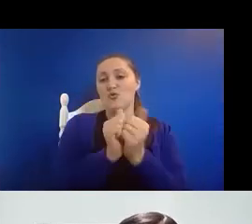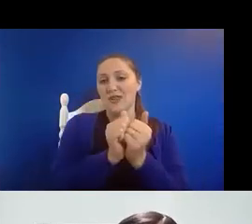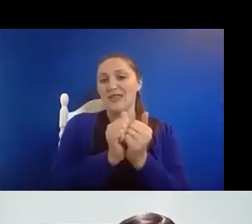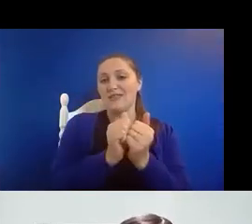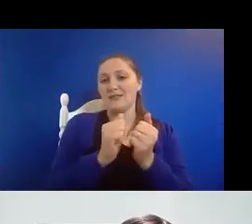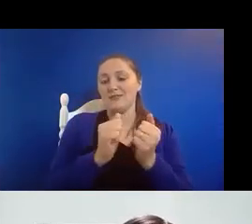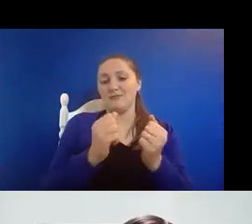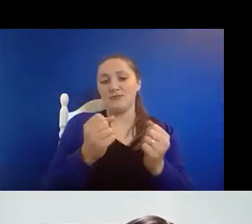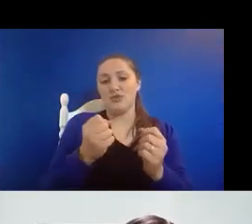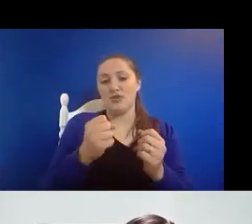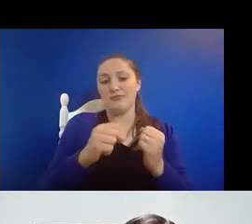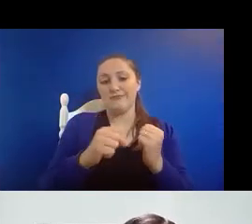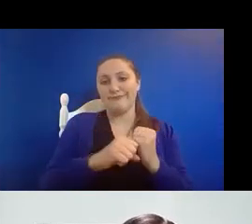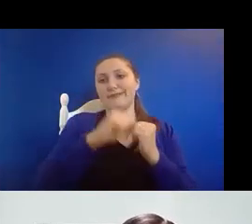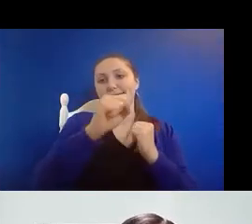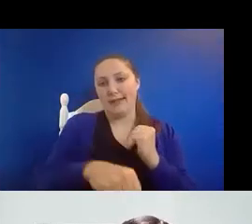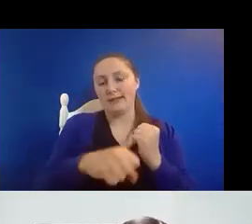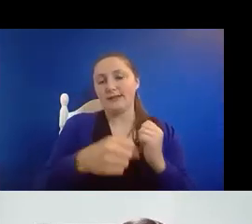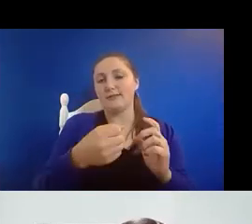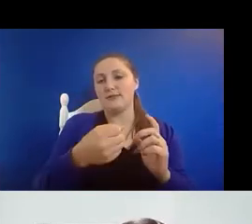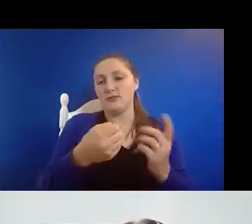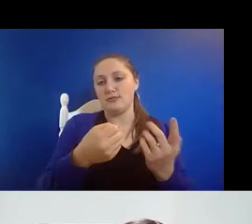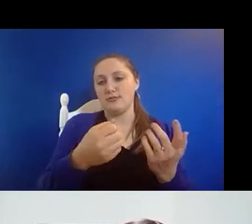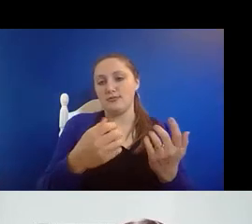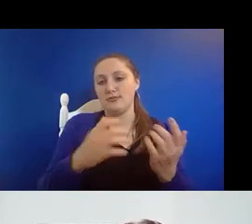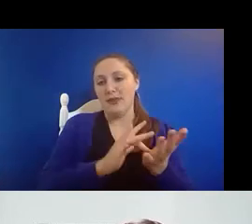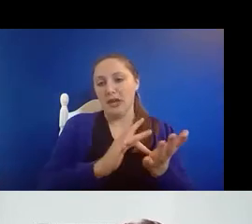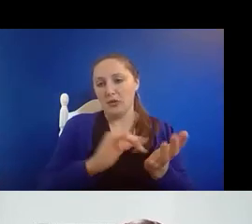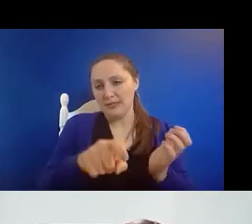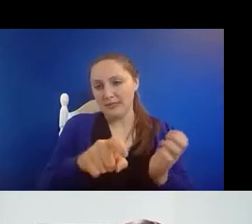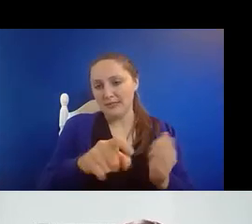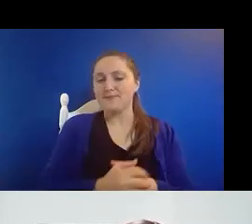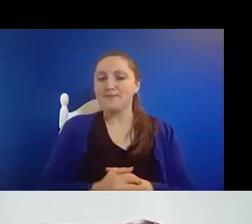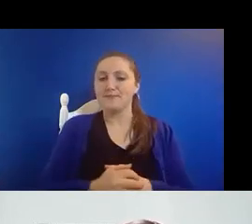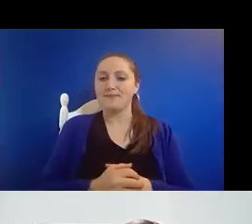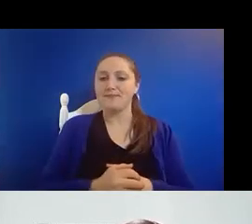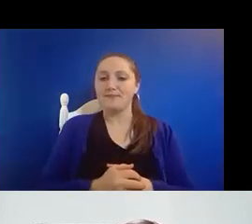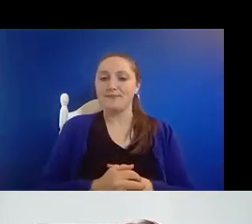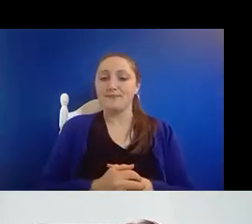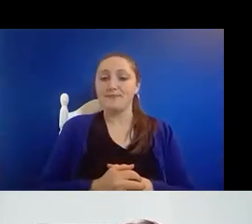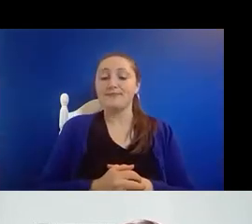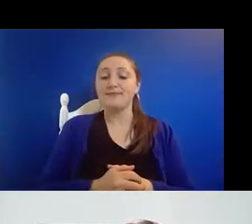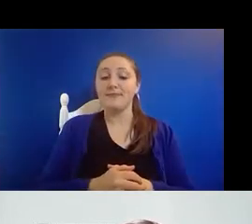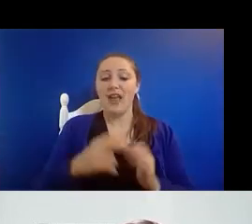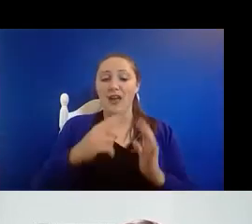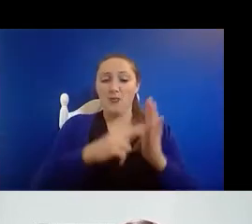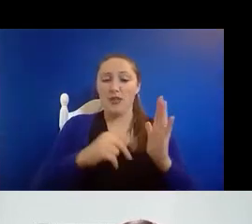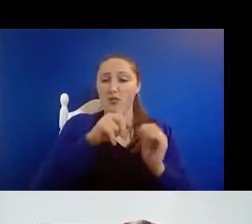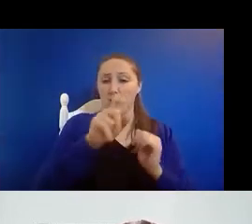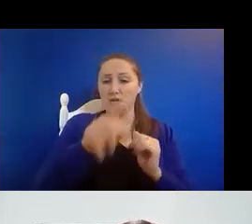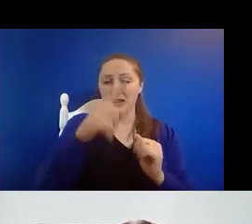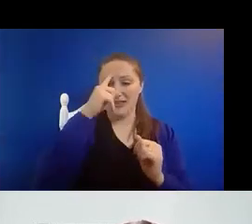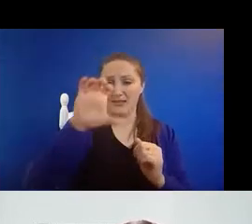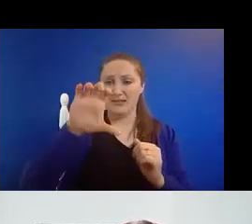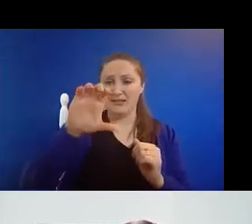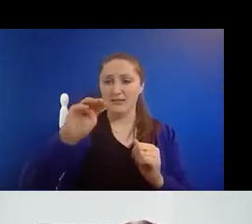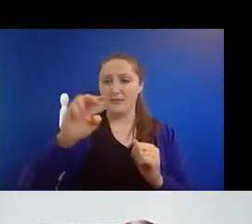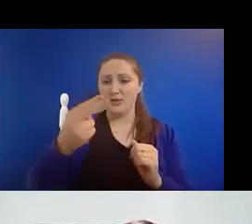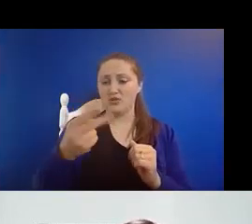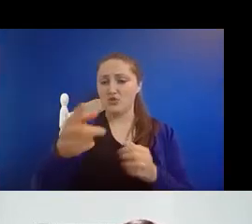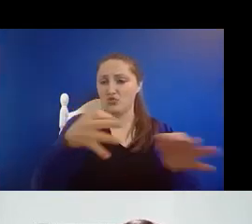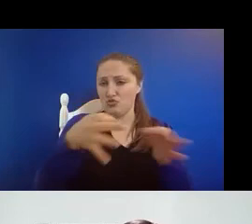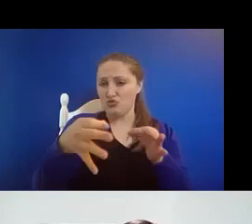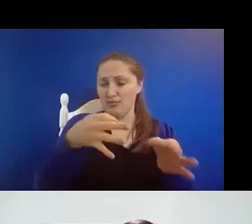So I read that question, and I think the CMH that you described that does provide